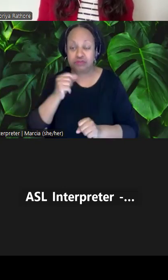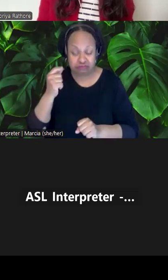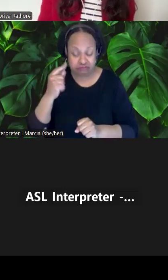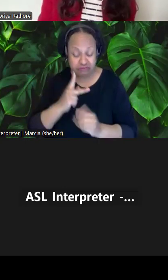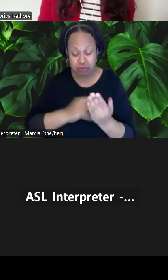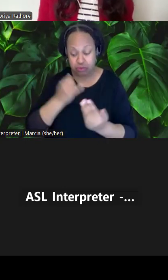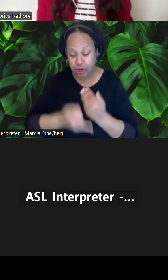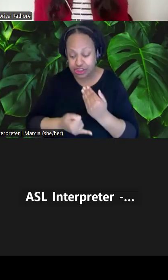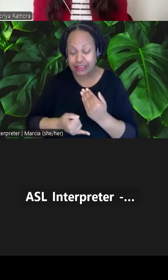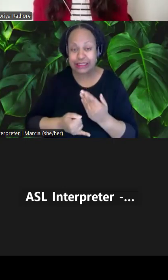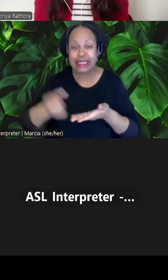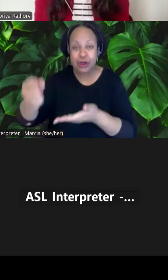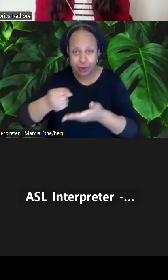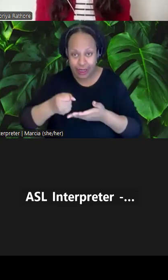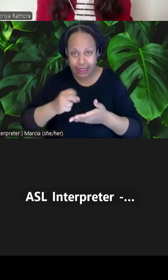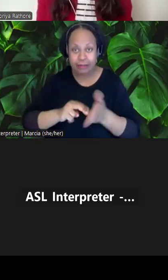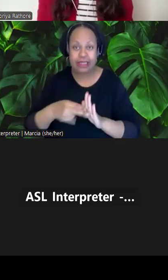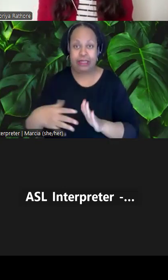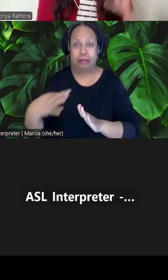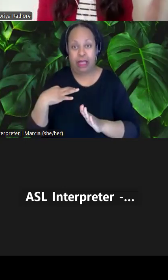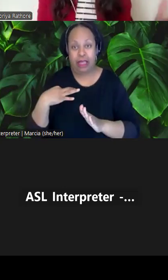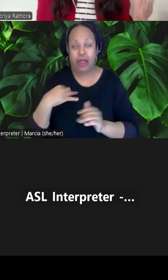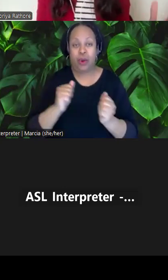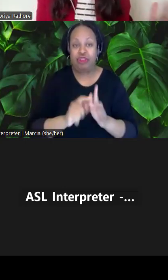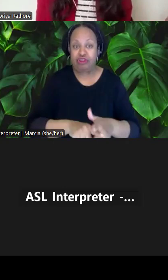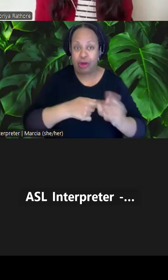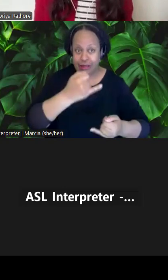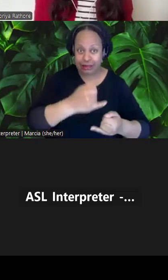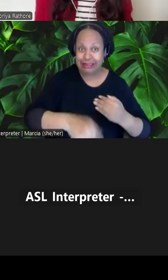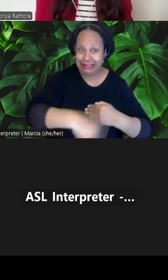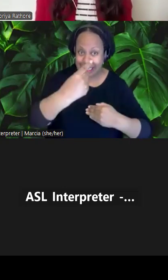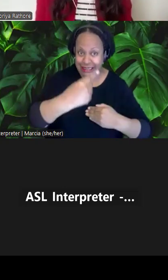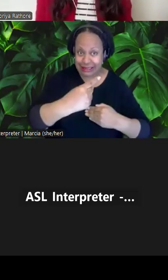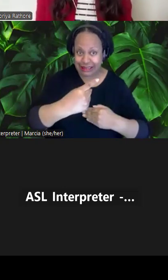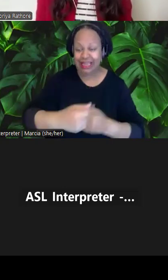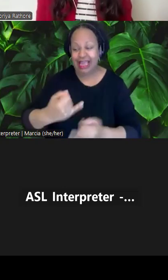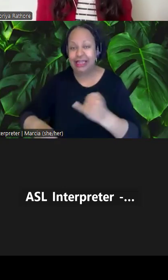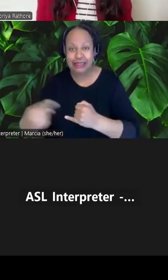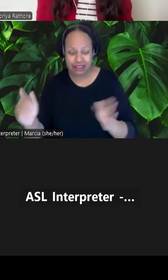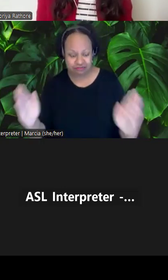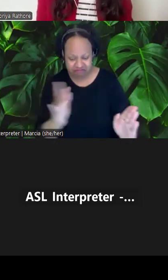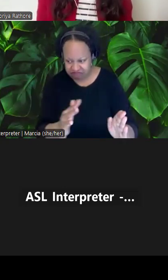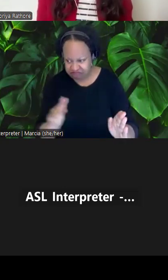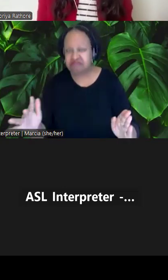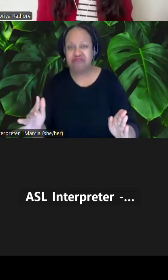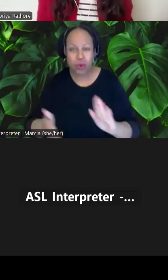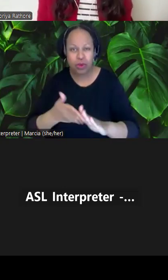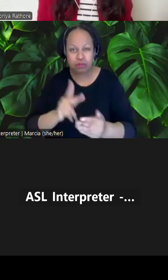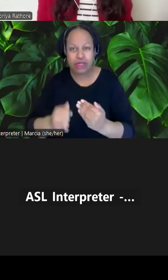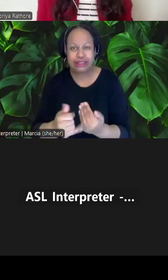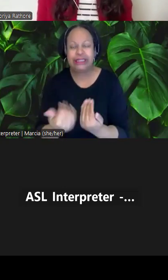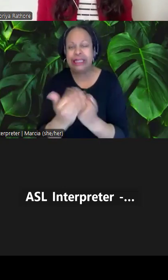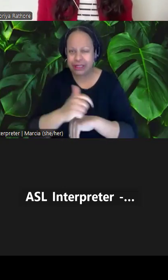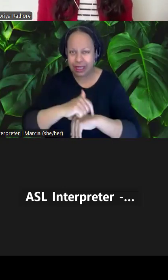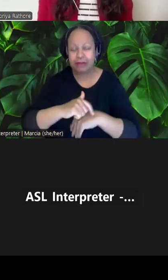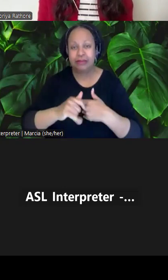a start date and an end date for your project, which needs to be time limited. If you're applying for this upcoming